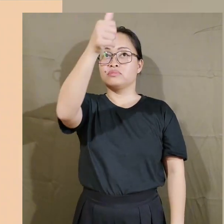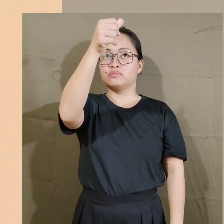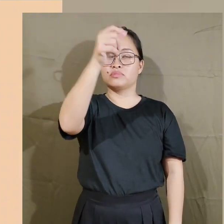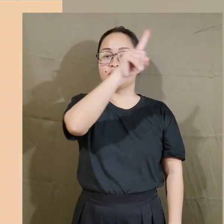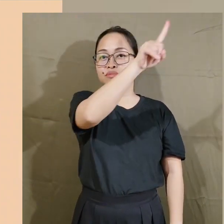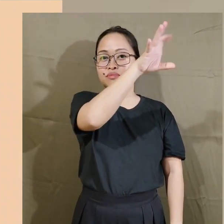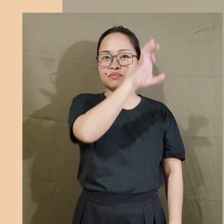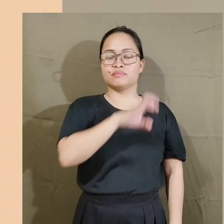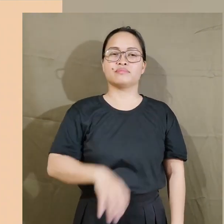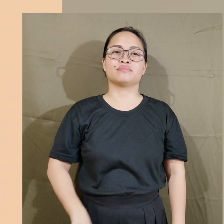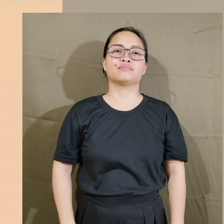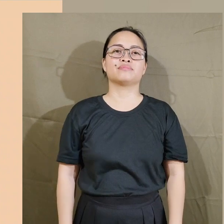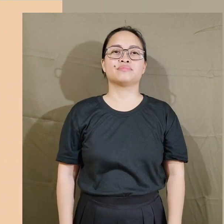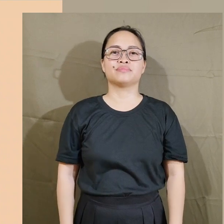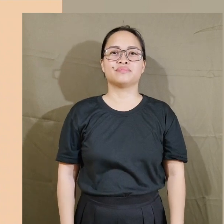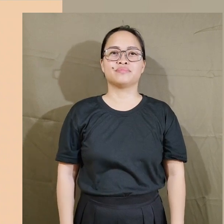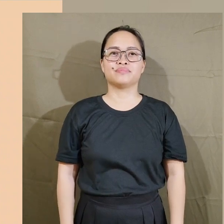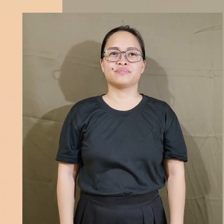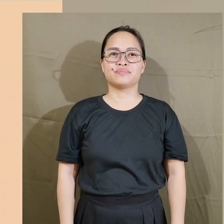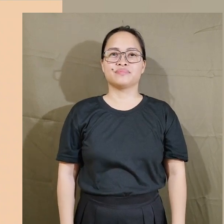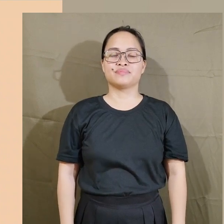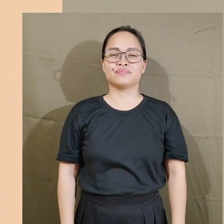places.